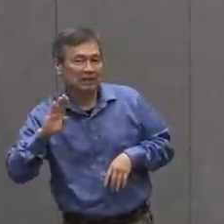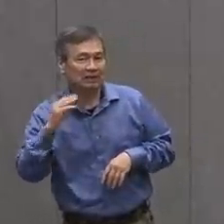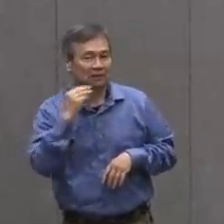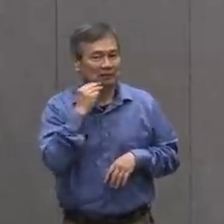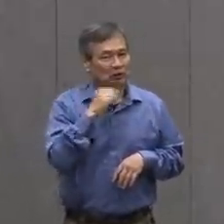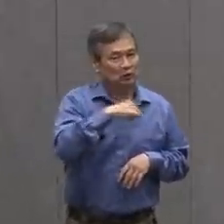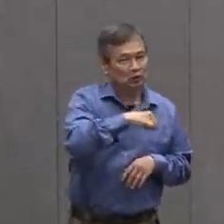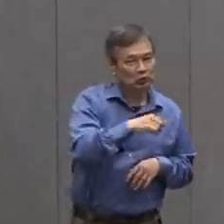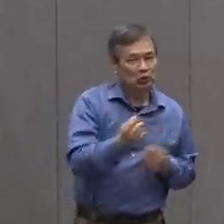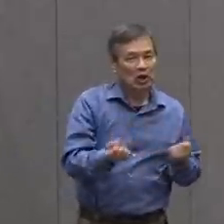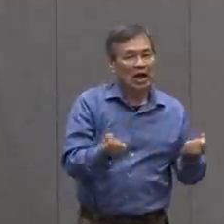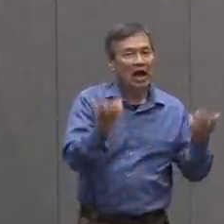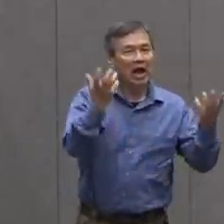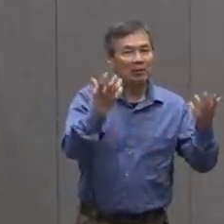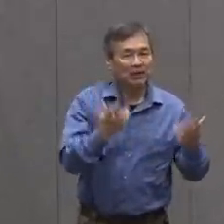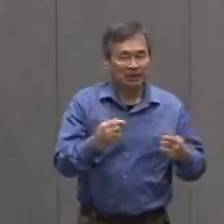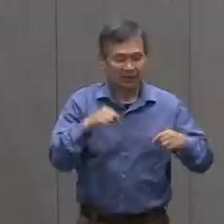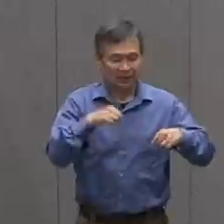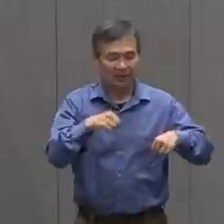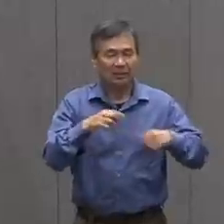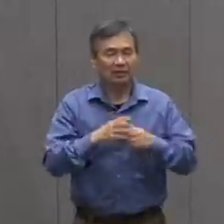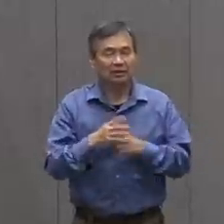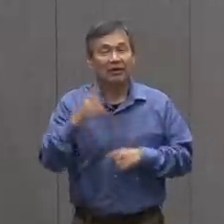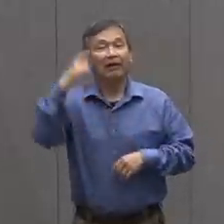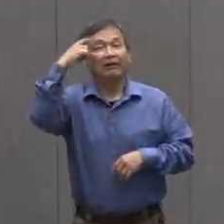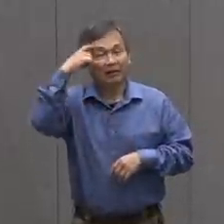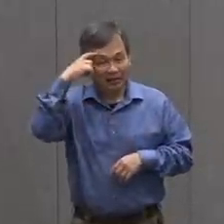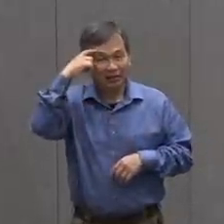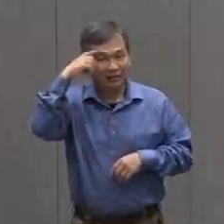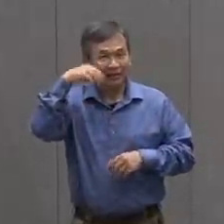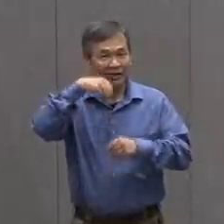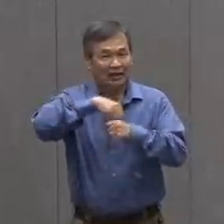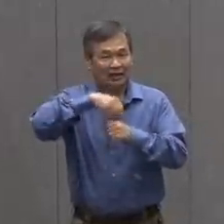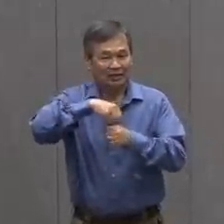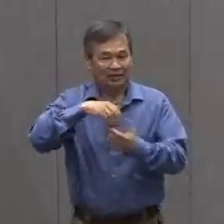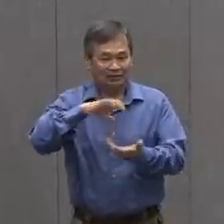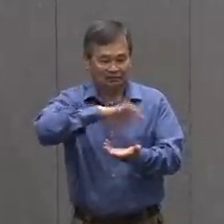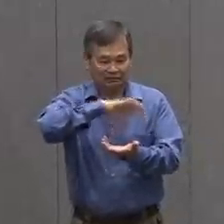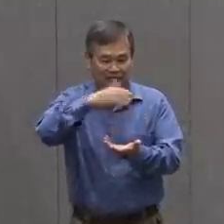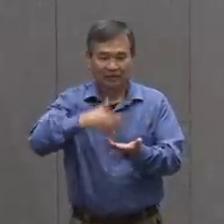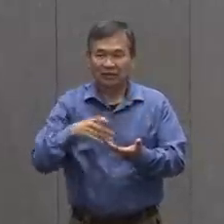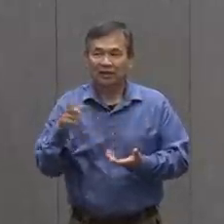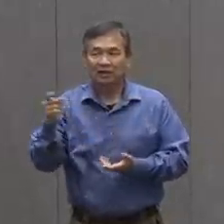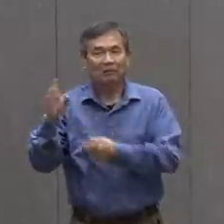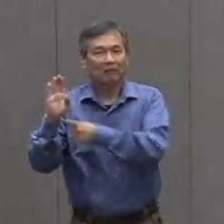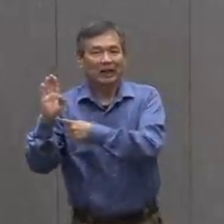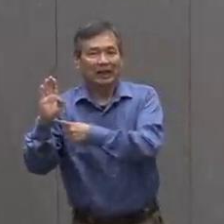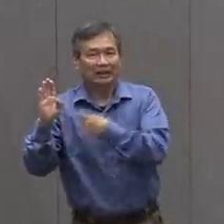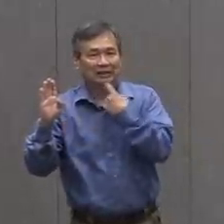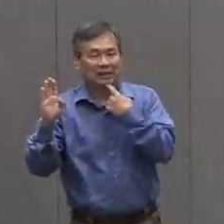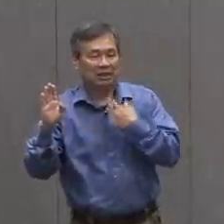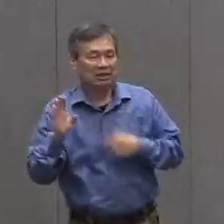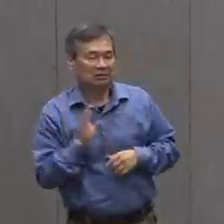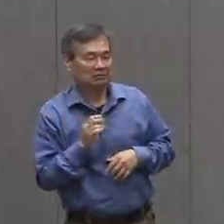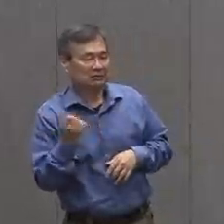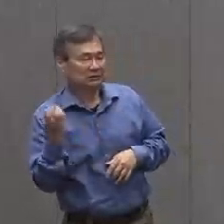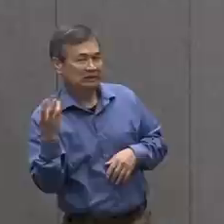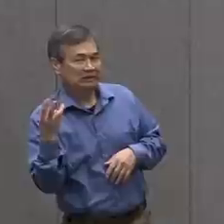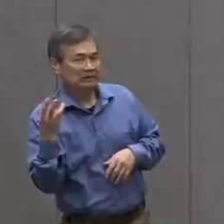as well, for how many items they think are in this collection. And my friend Mrs. B wrote, said